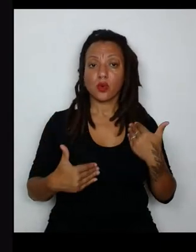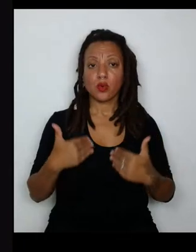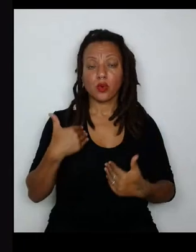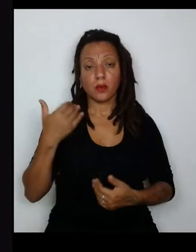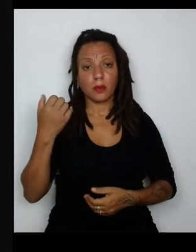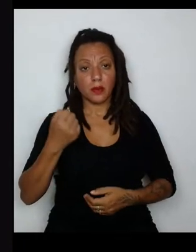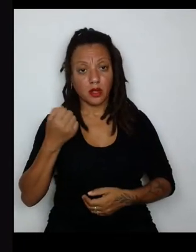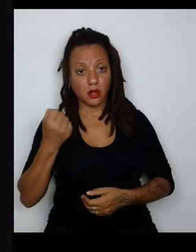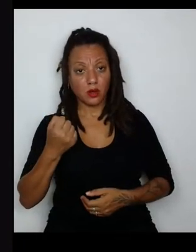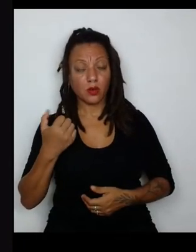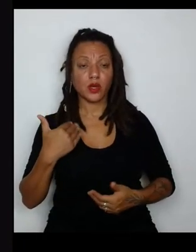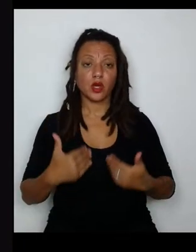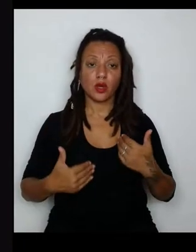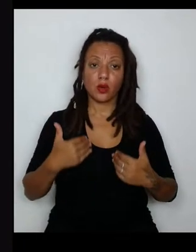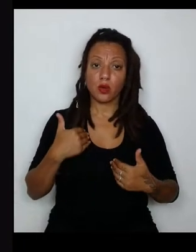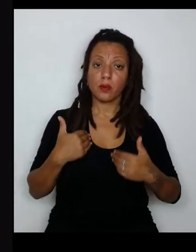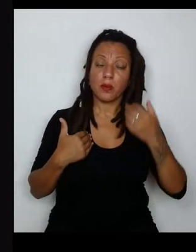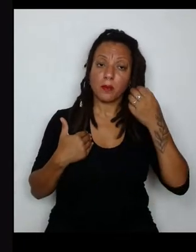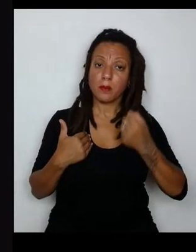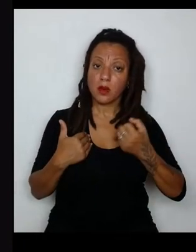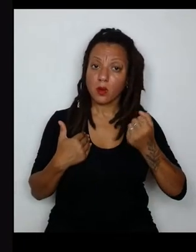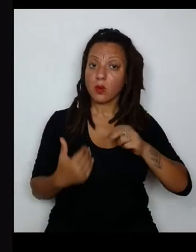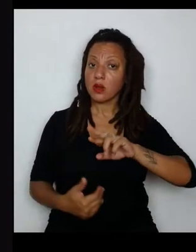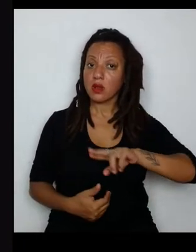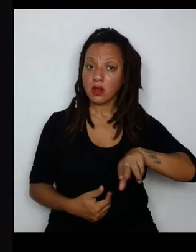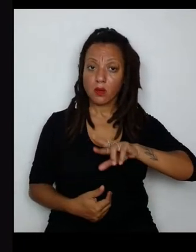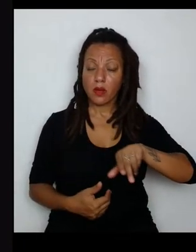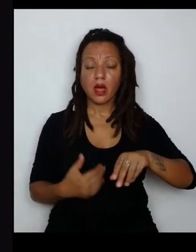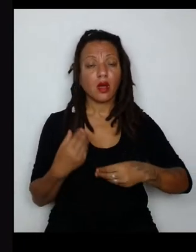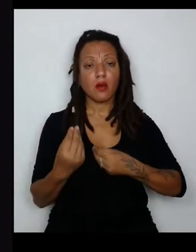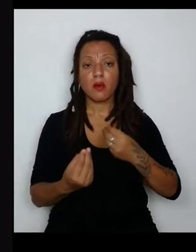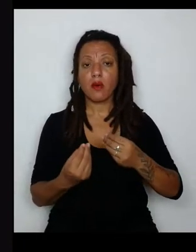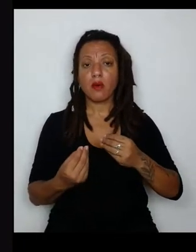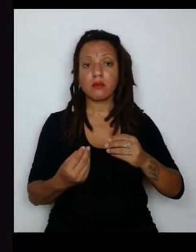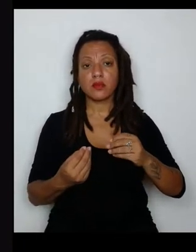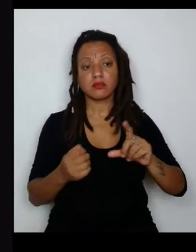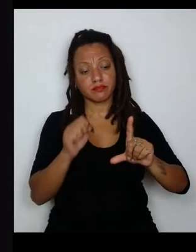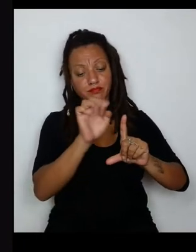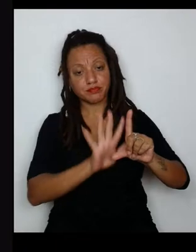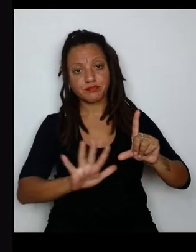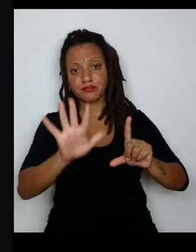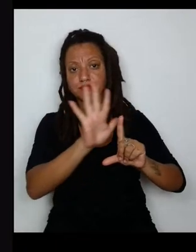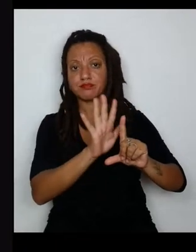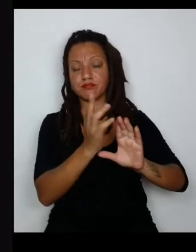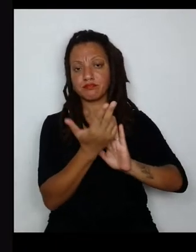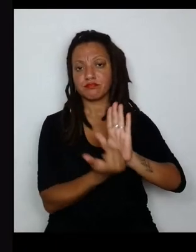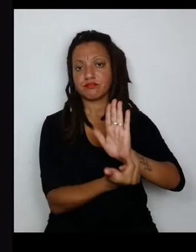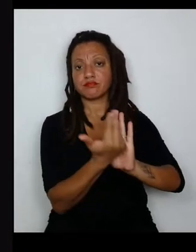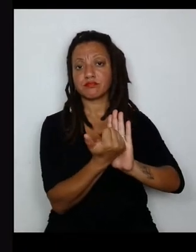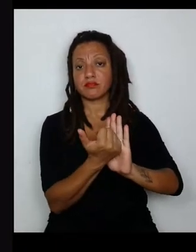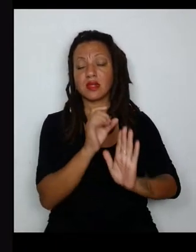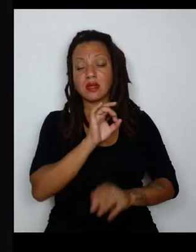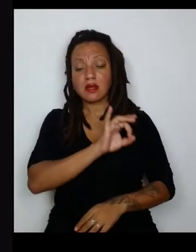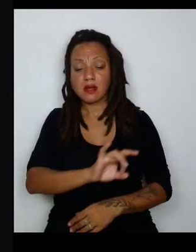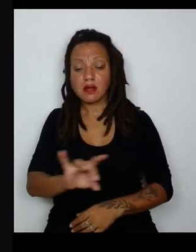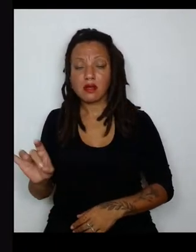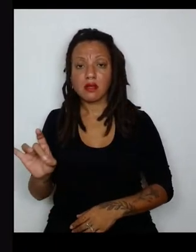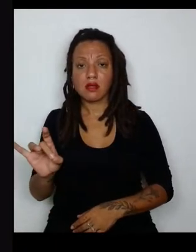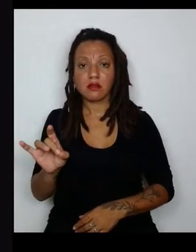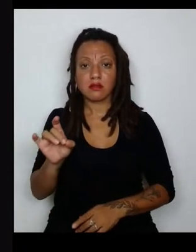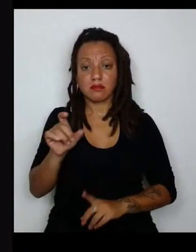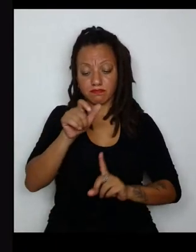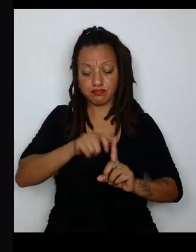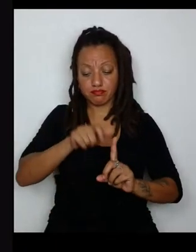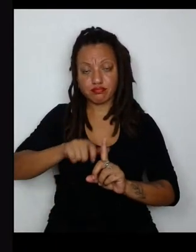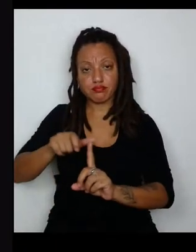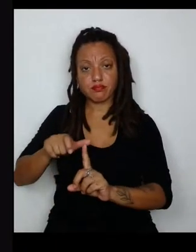and the particularity of the polynesian body as it was shaped by the european imaginary this